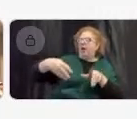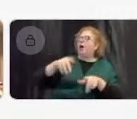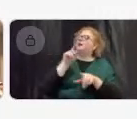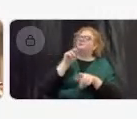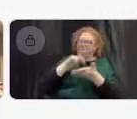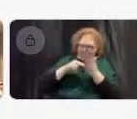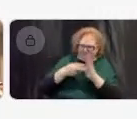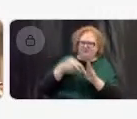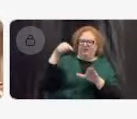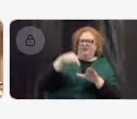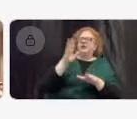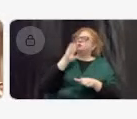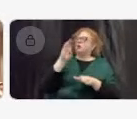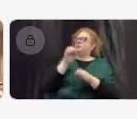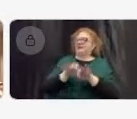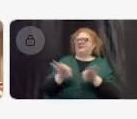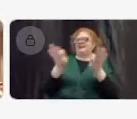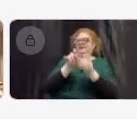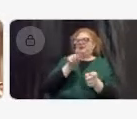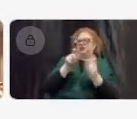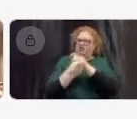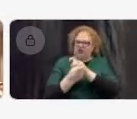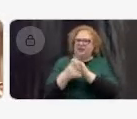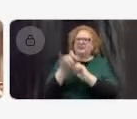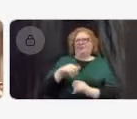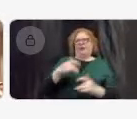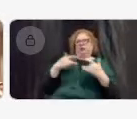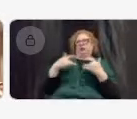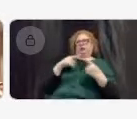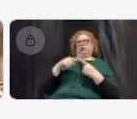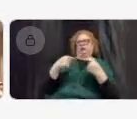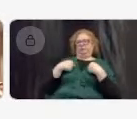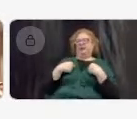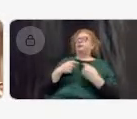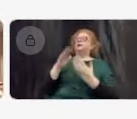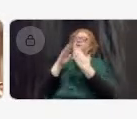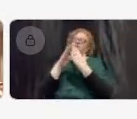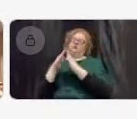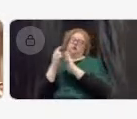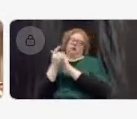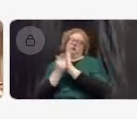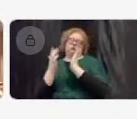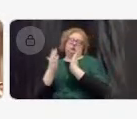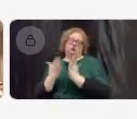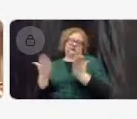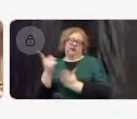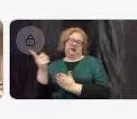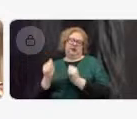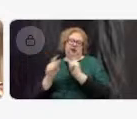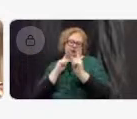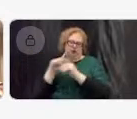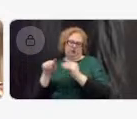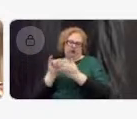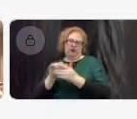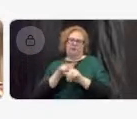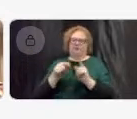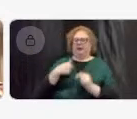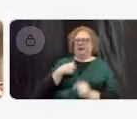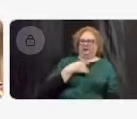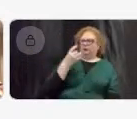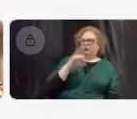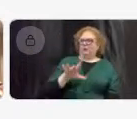and the city attorney is here, and he can address that if I'm wrong, but I don't like substantially changing applications at